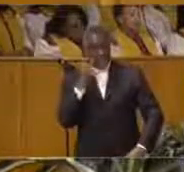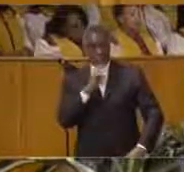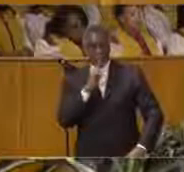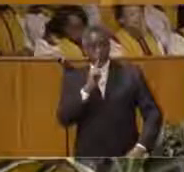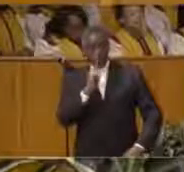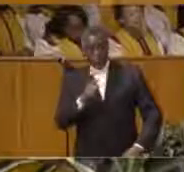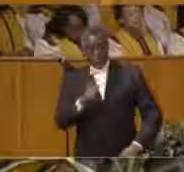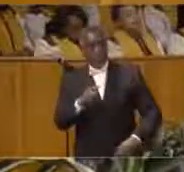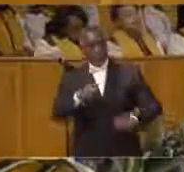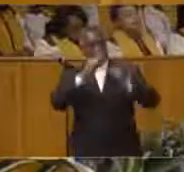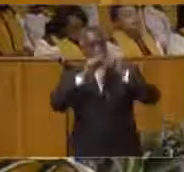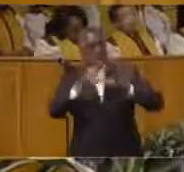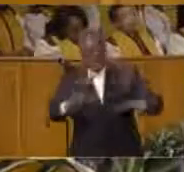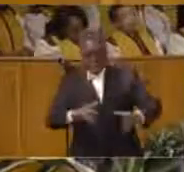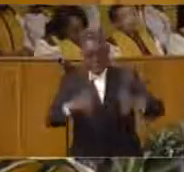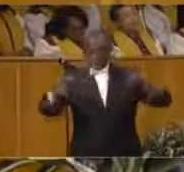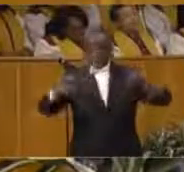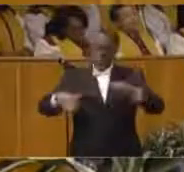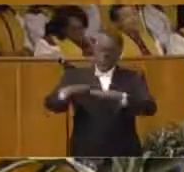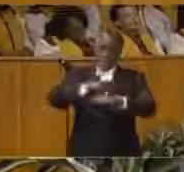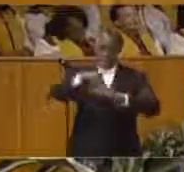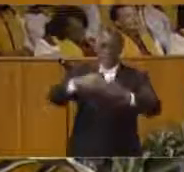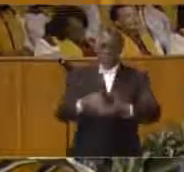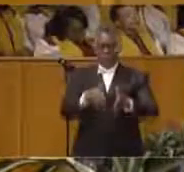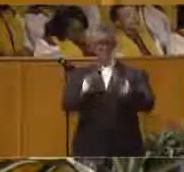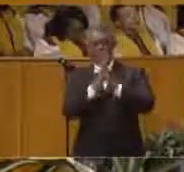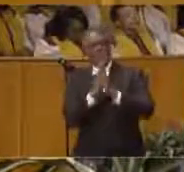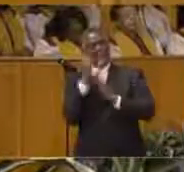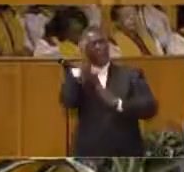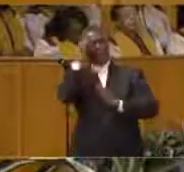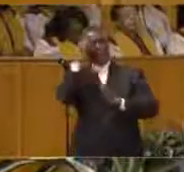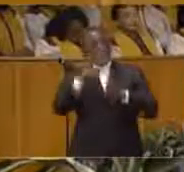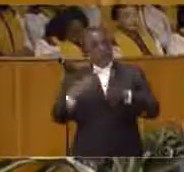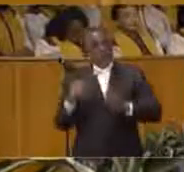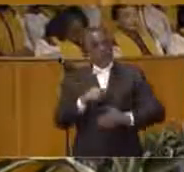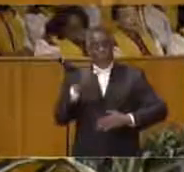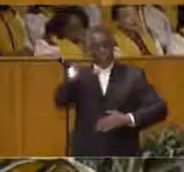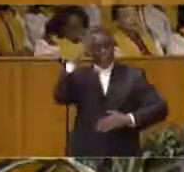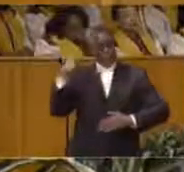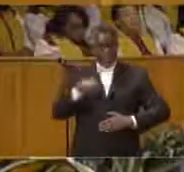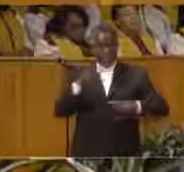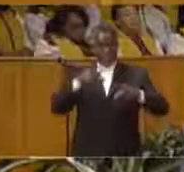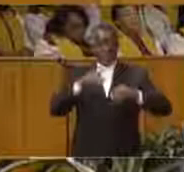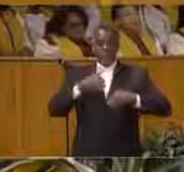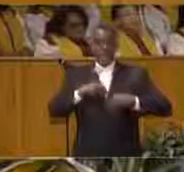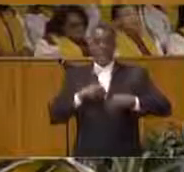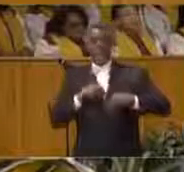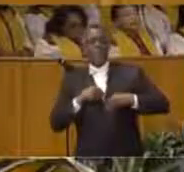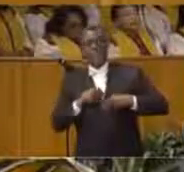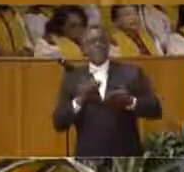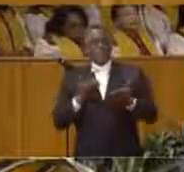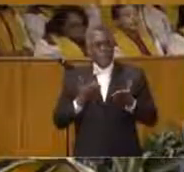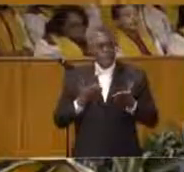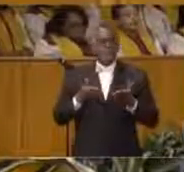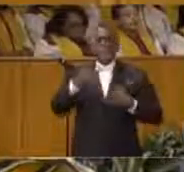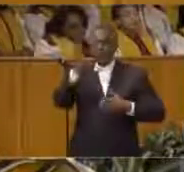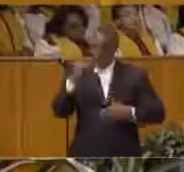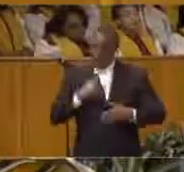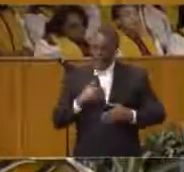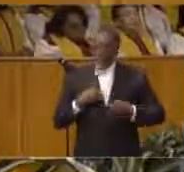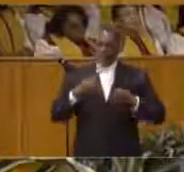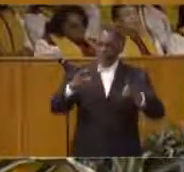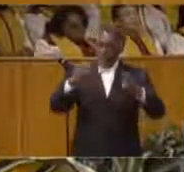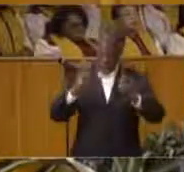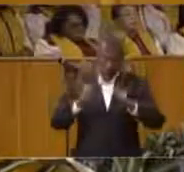exceedingly and abundantly above all that we ask or think, that means that when what we think we're going to receive is a budgeted amount, but God has a way